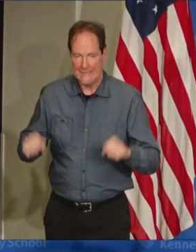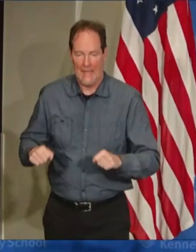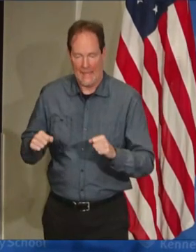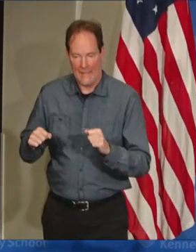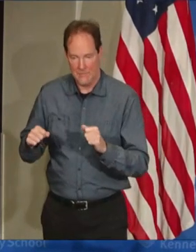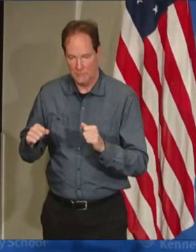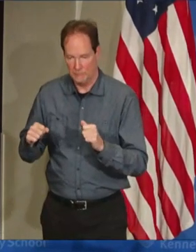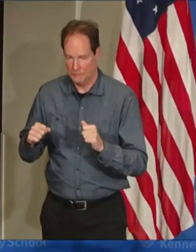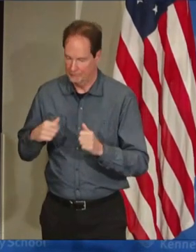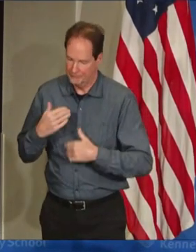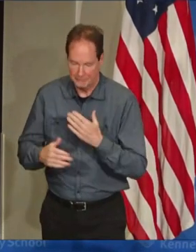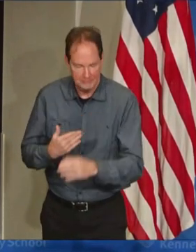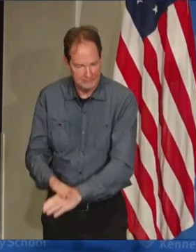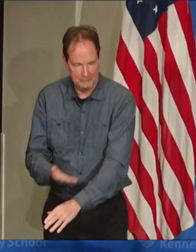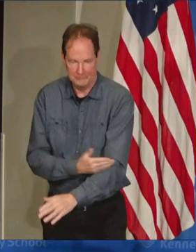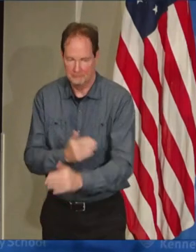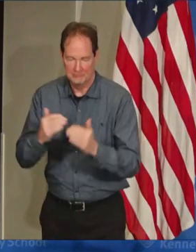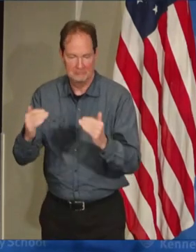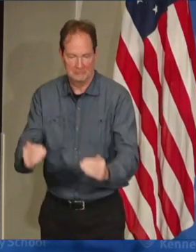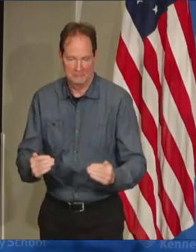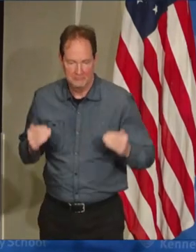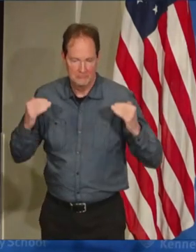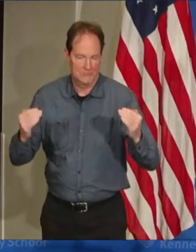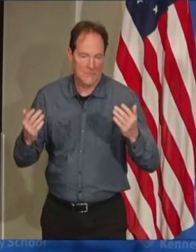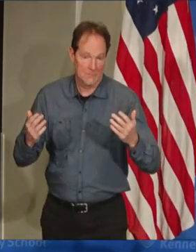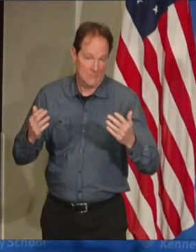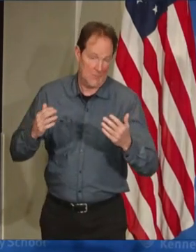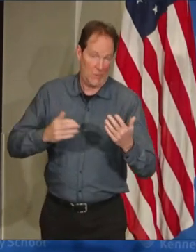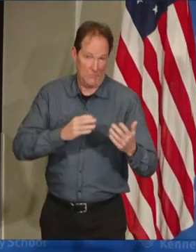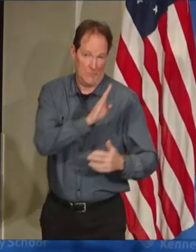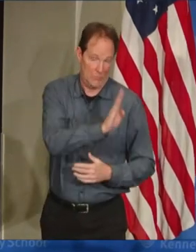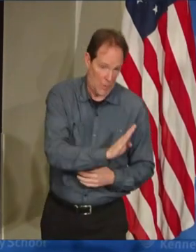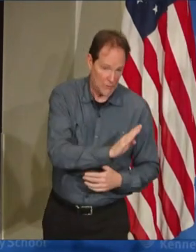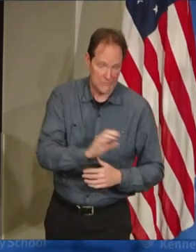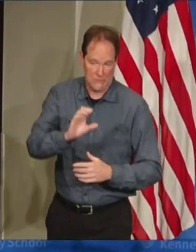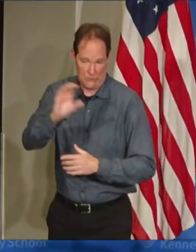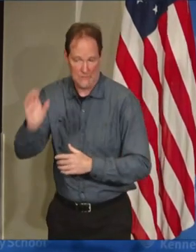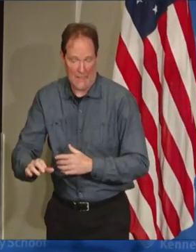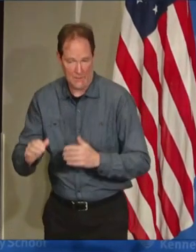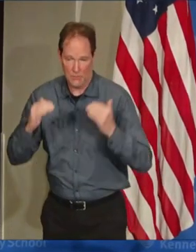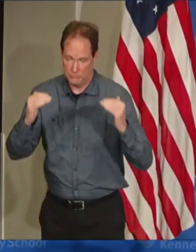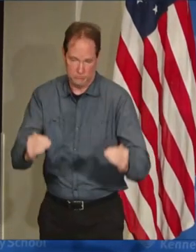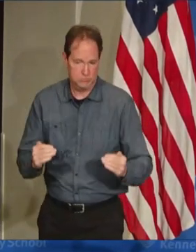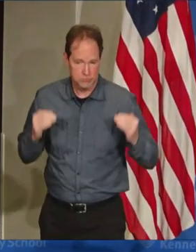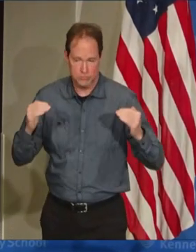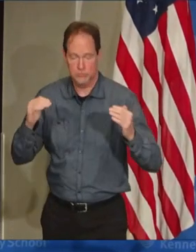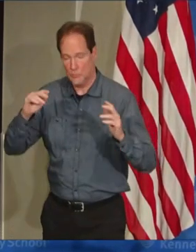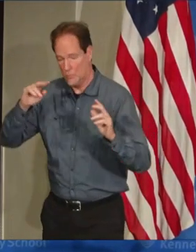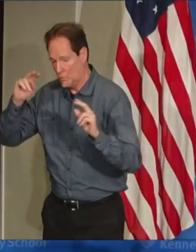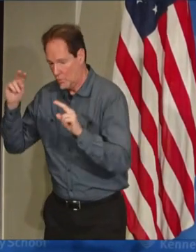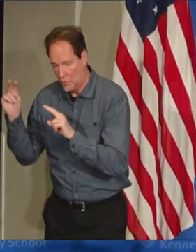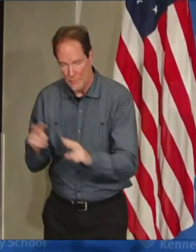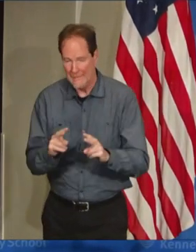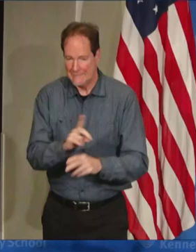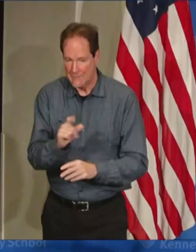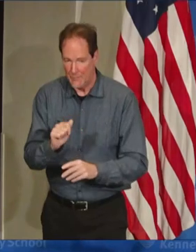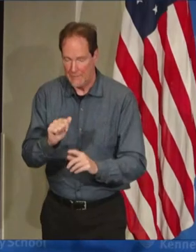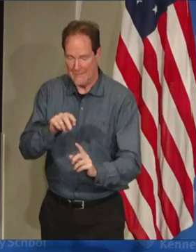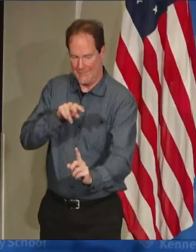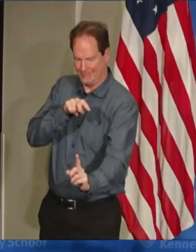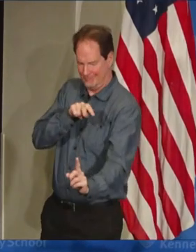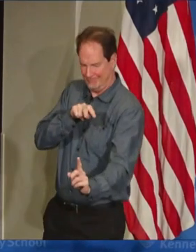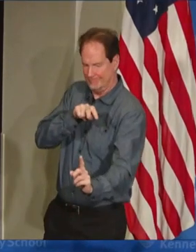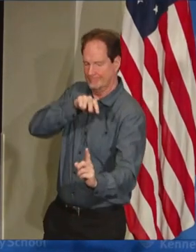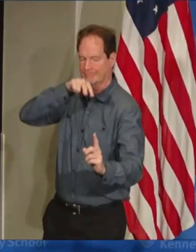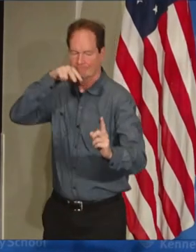advance, like, ultimately Boston and Chicago, to look at disability in a new way. And